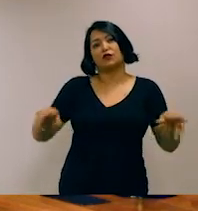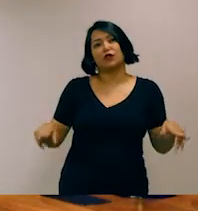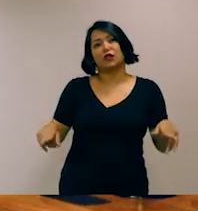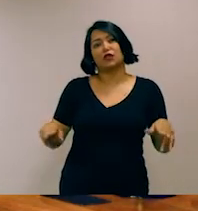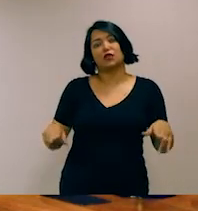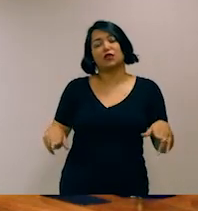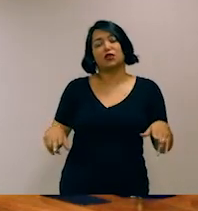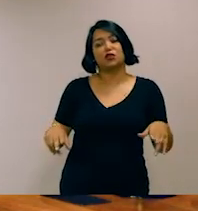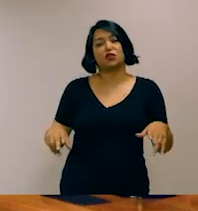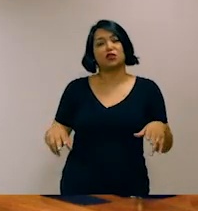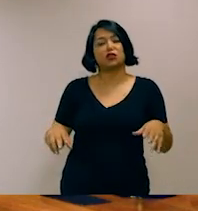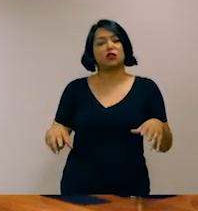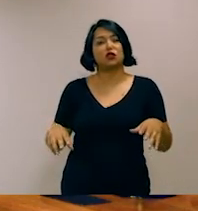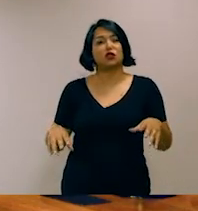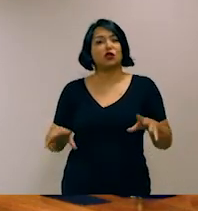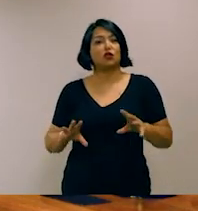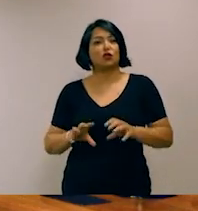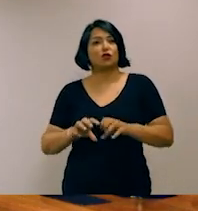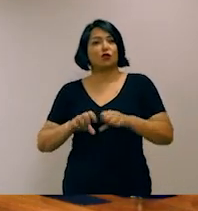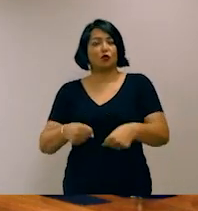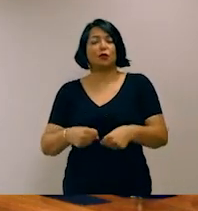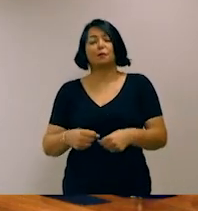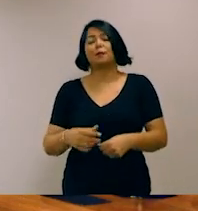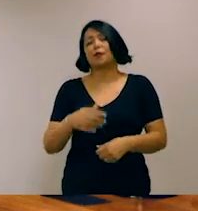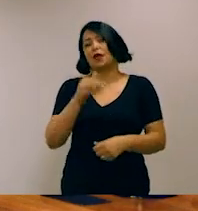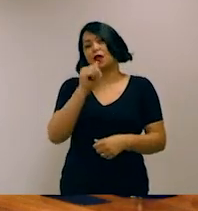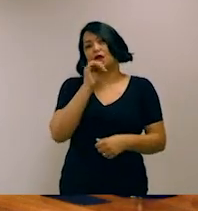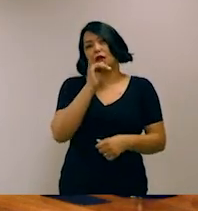medication with many,